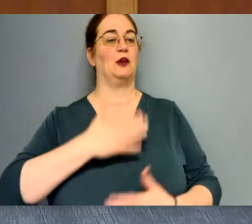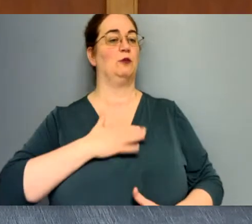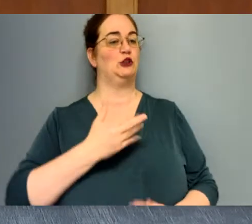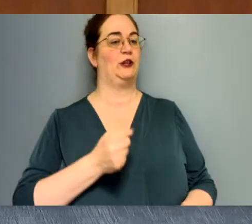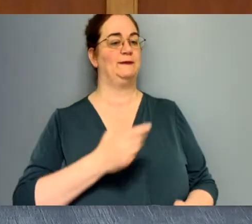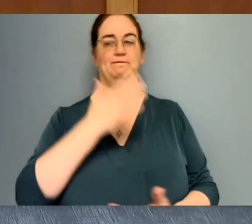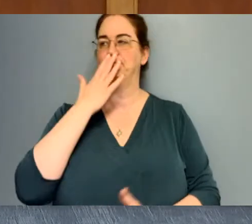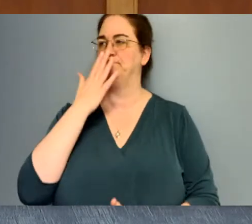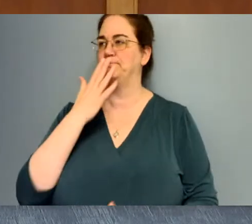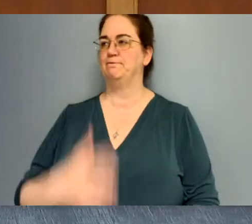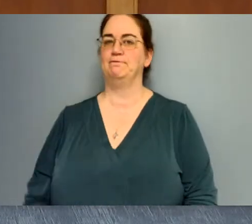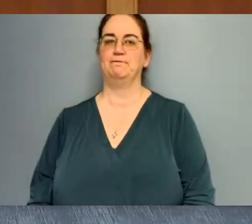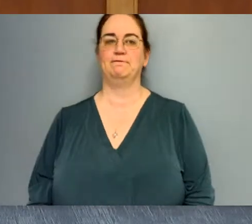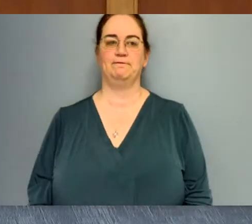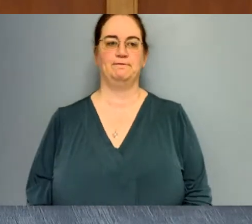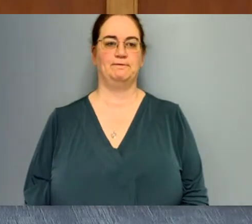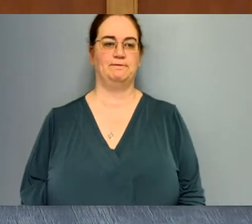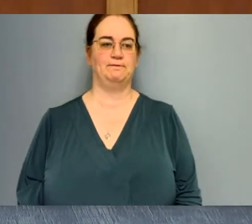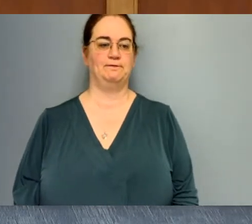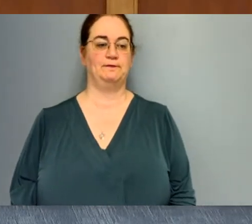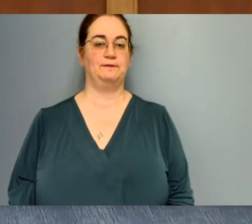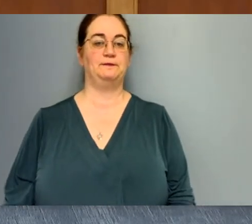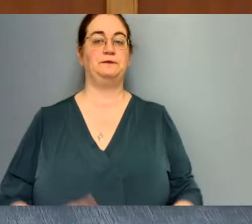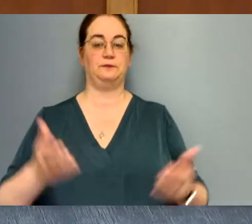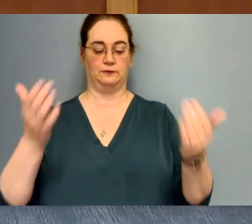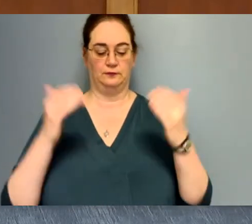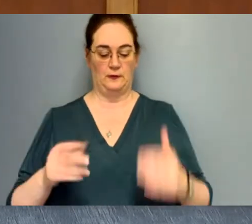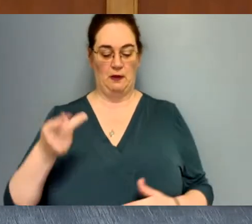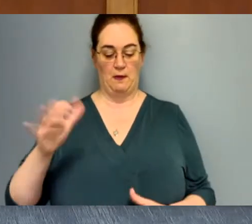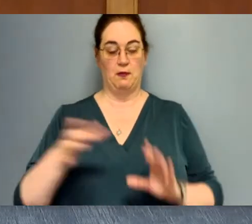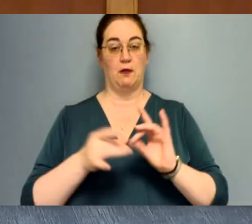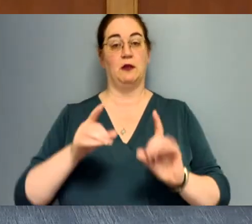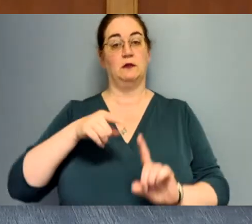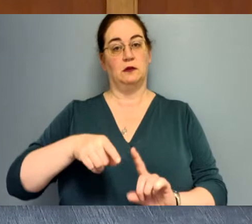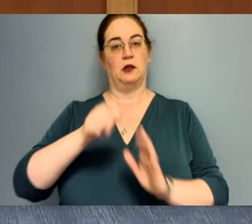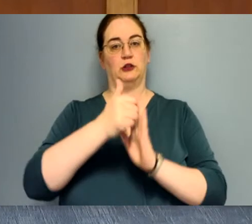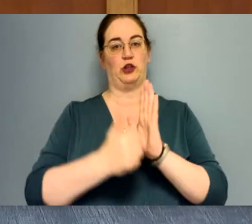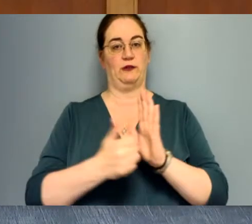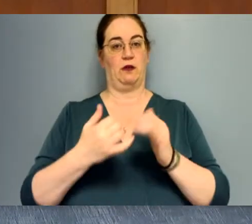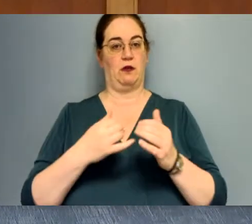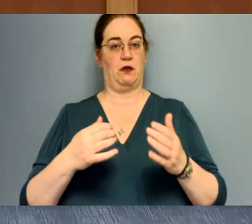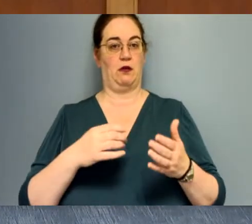you. Okay, we're going to move on to public comment. This is for agenda items.